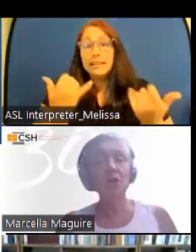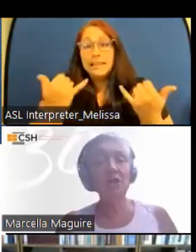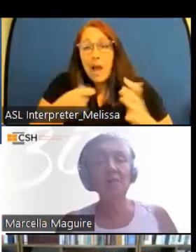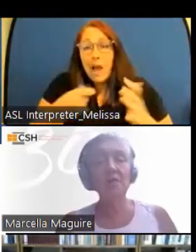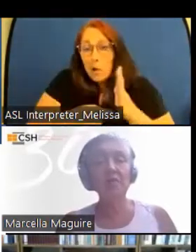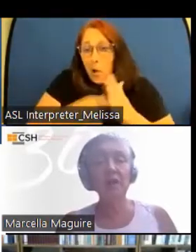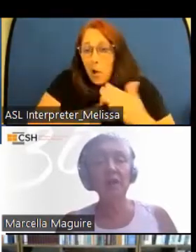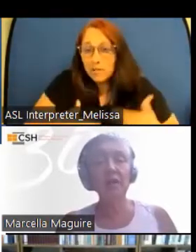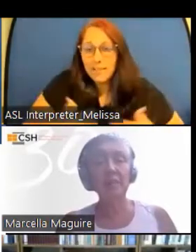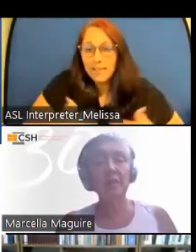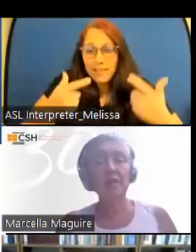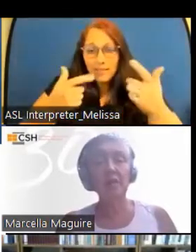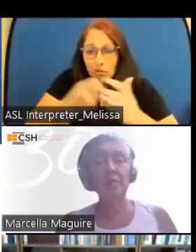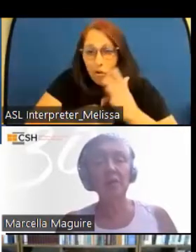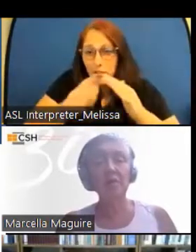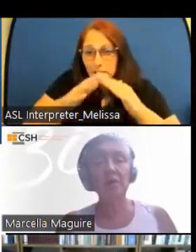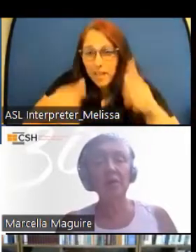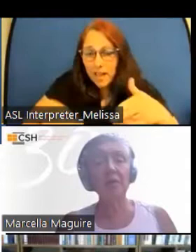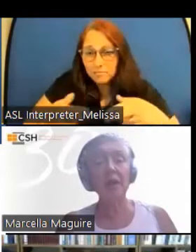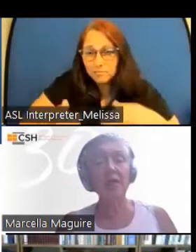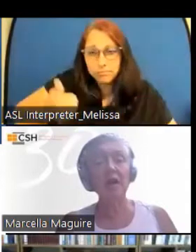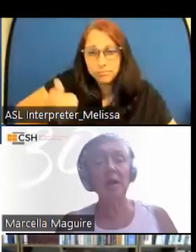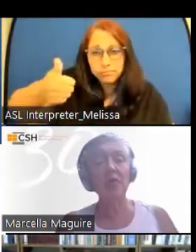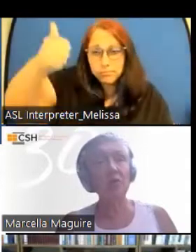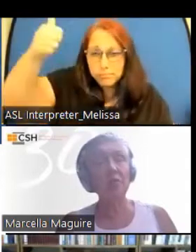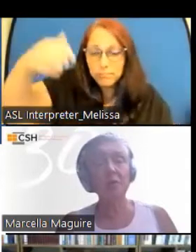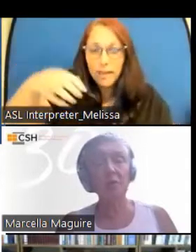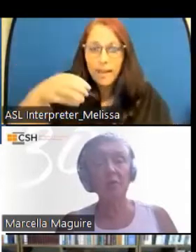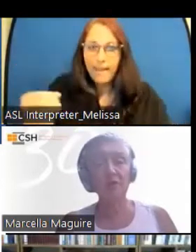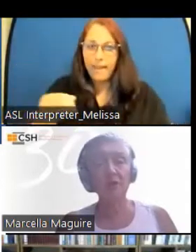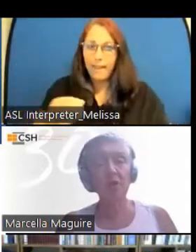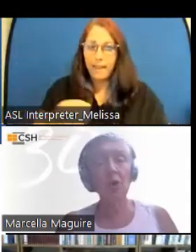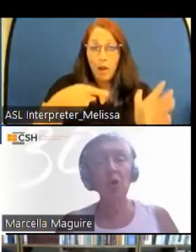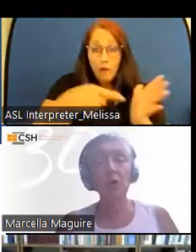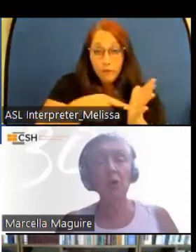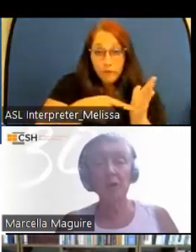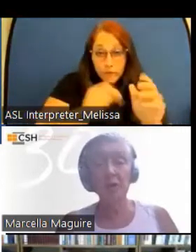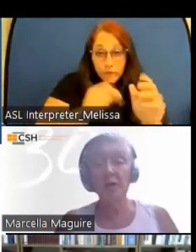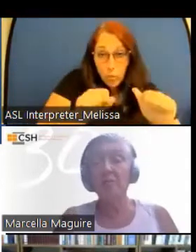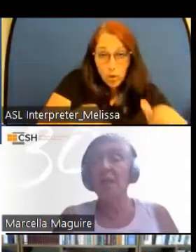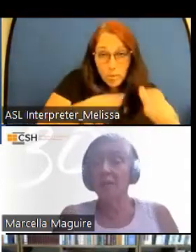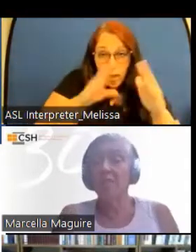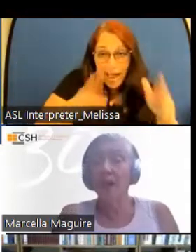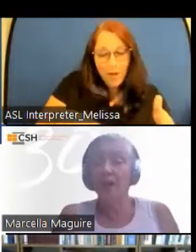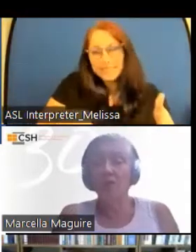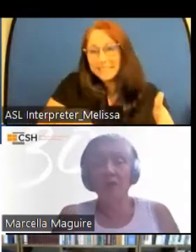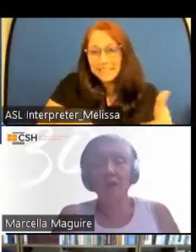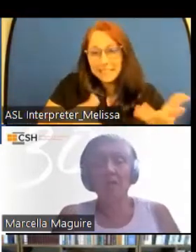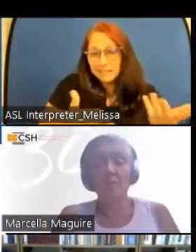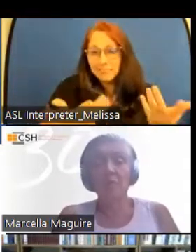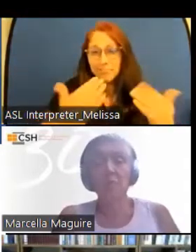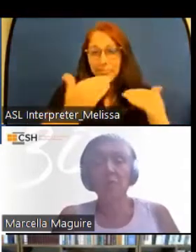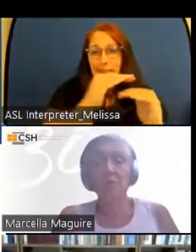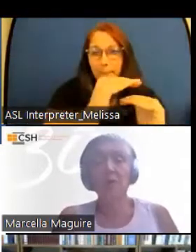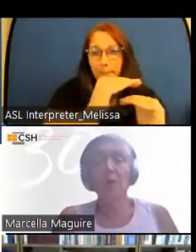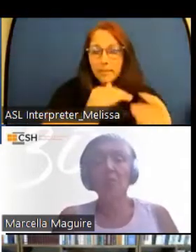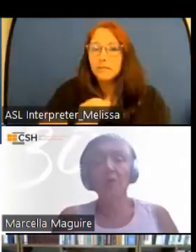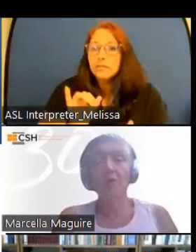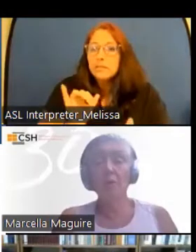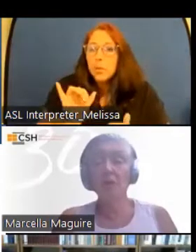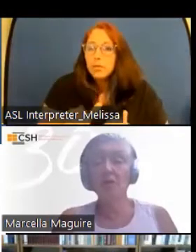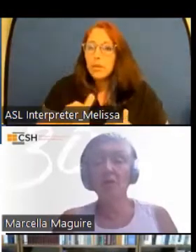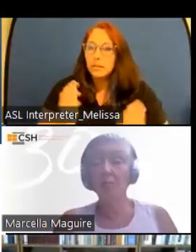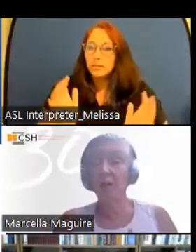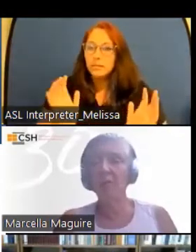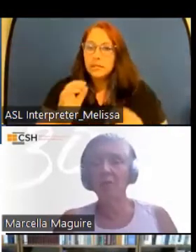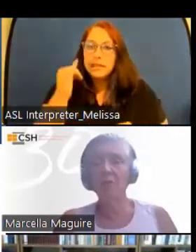we just have a very limited number of affordable housing options for people on fixed or low incomes. And that is the case for most people who